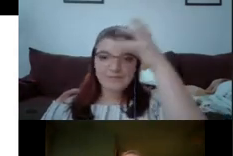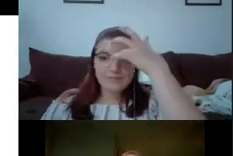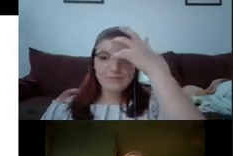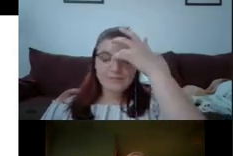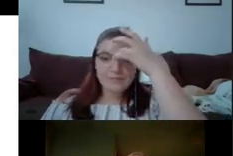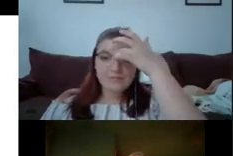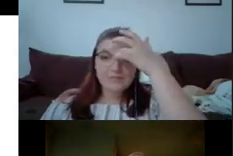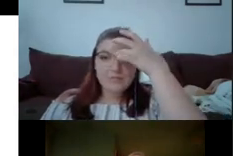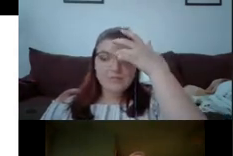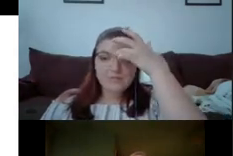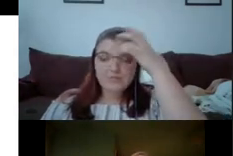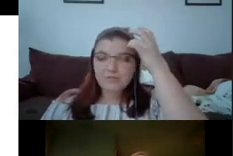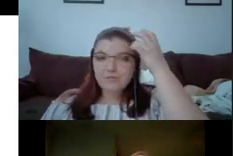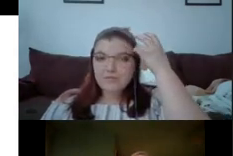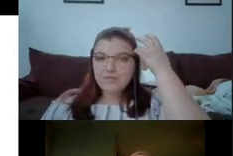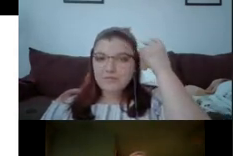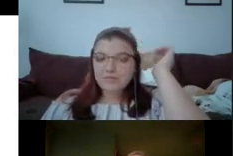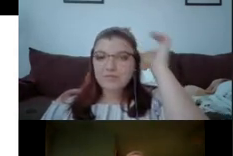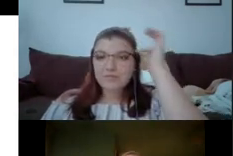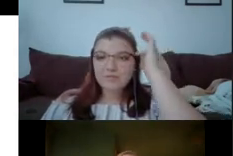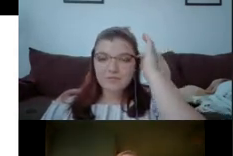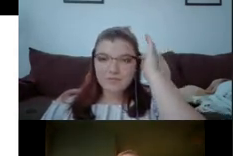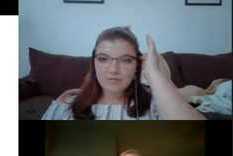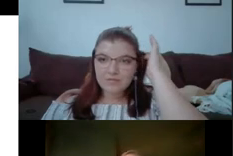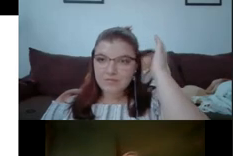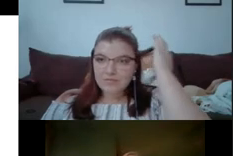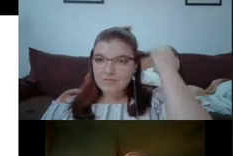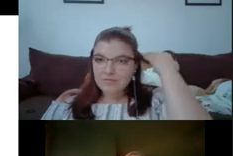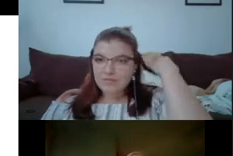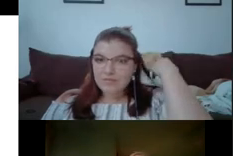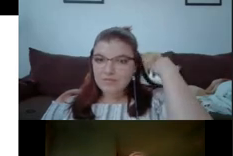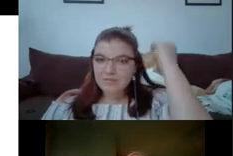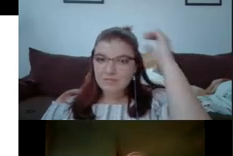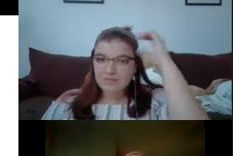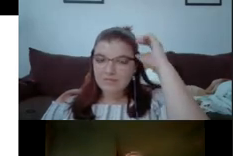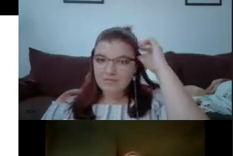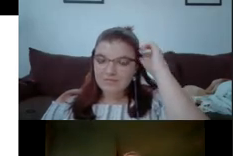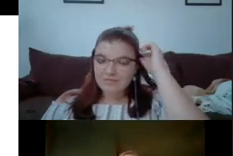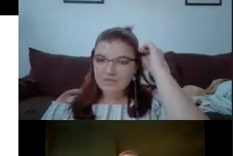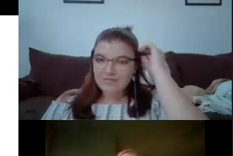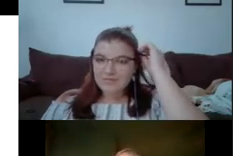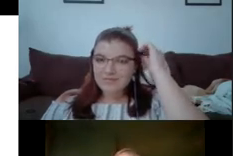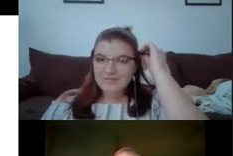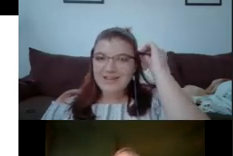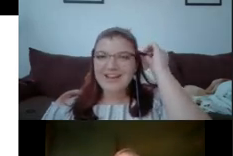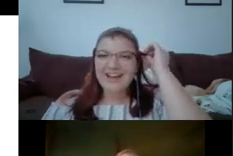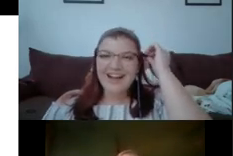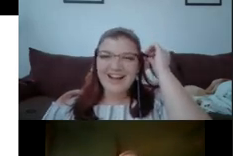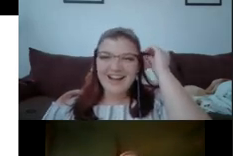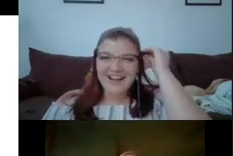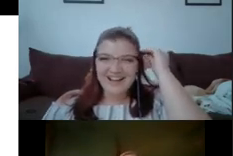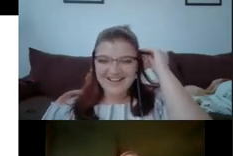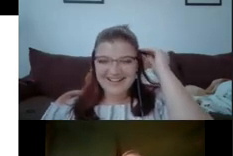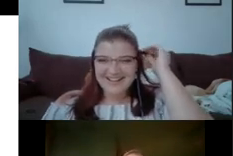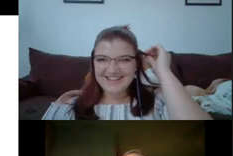arts college that it planned. Instead, became something that is called, and it's not a very useful term, a comprehensive college. That